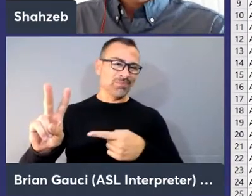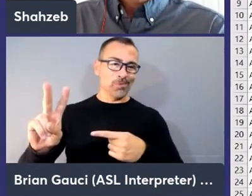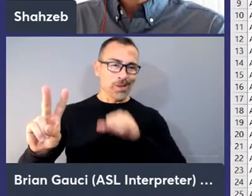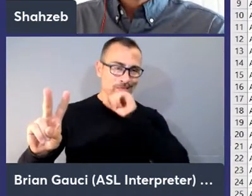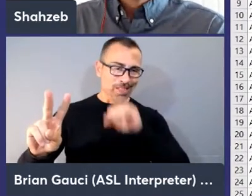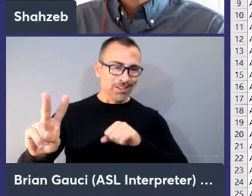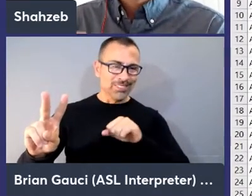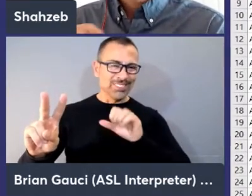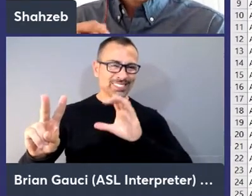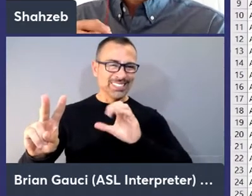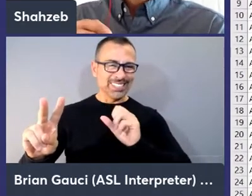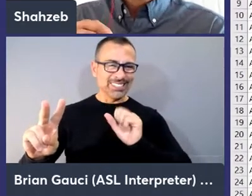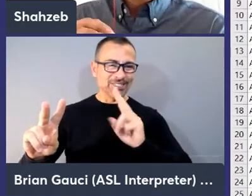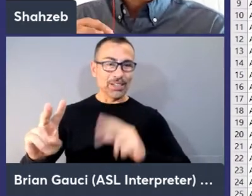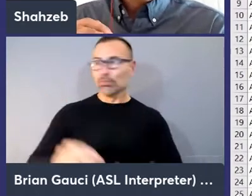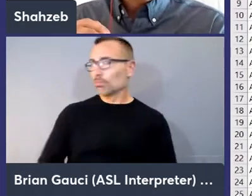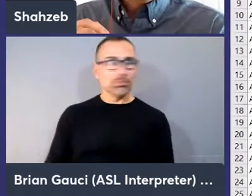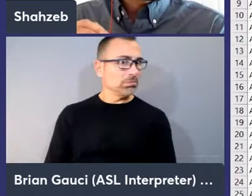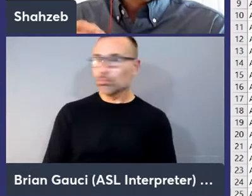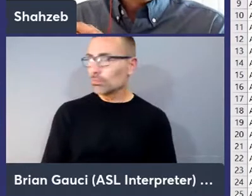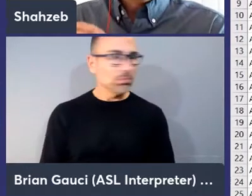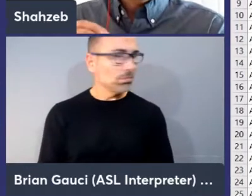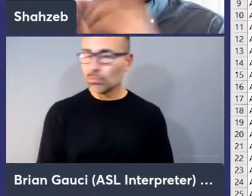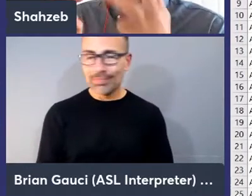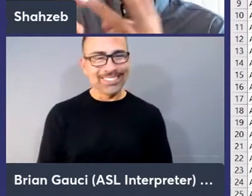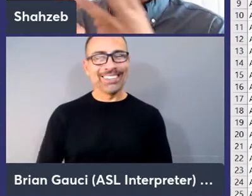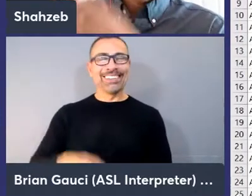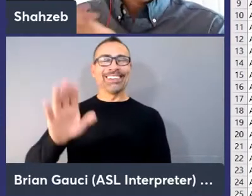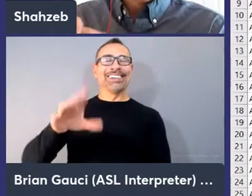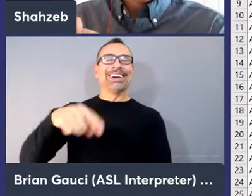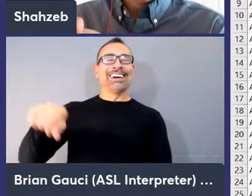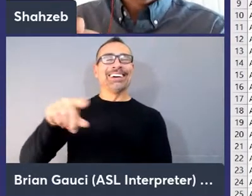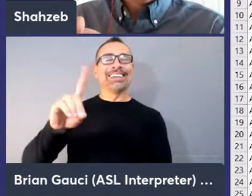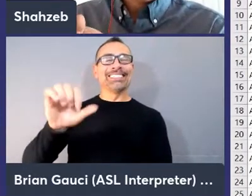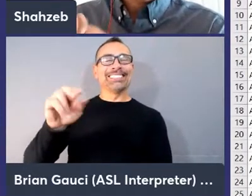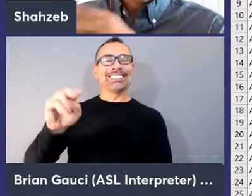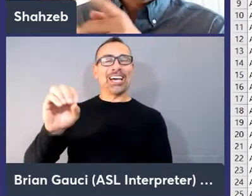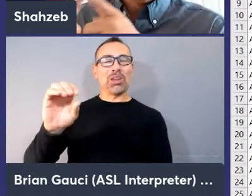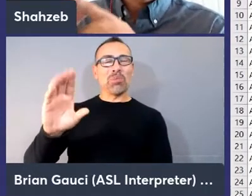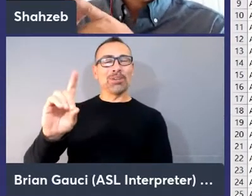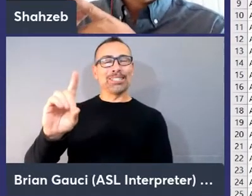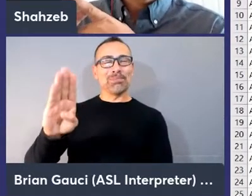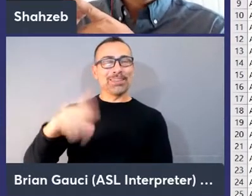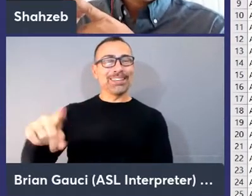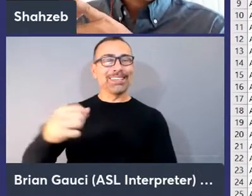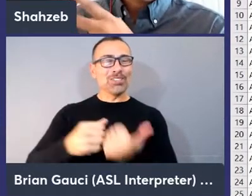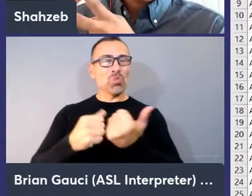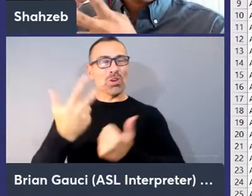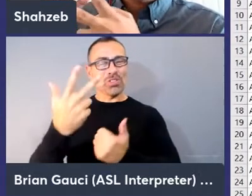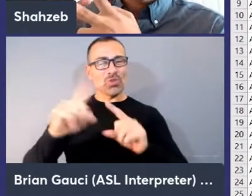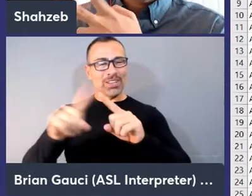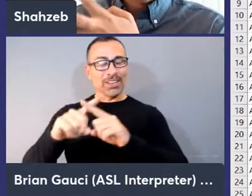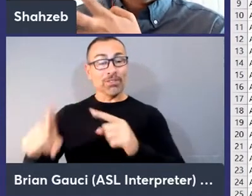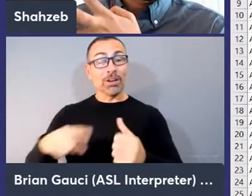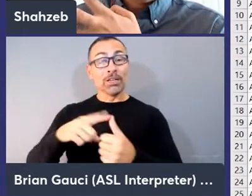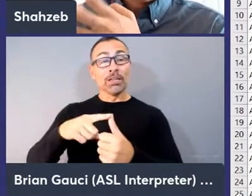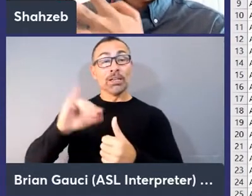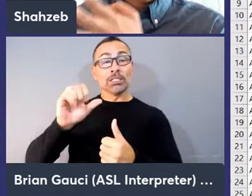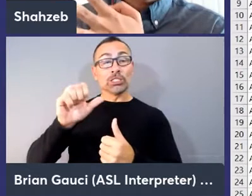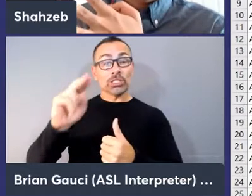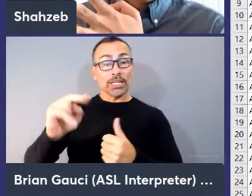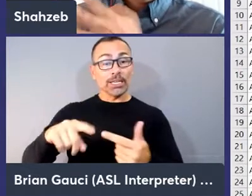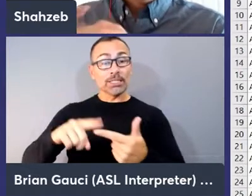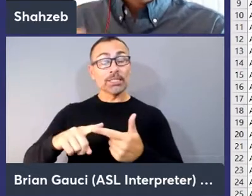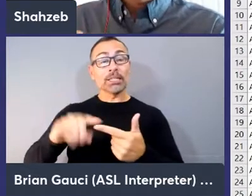Um, don't. so DynamoDB import actually supports 3 different file formats. It's DynamoDB JSON, Amazon Ion,